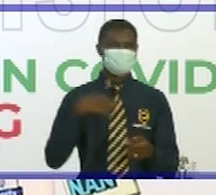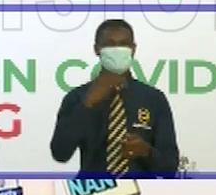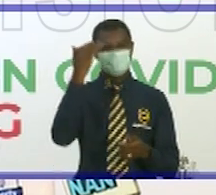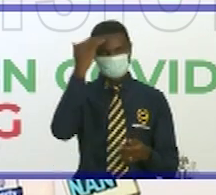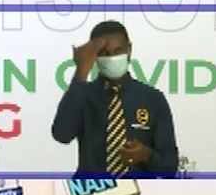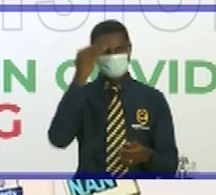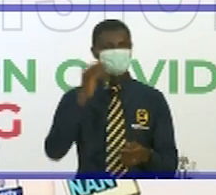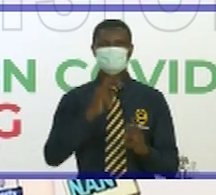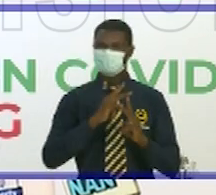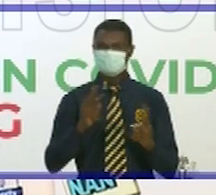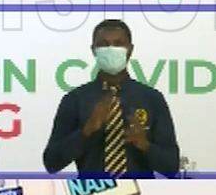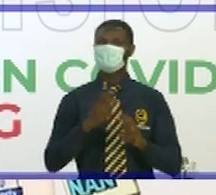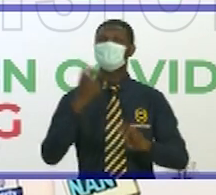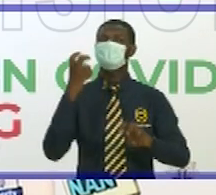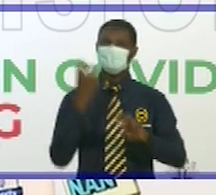job.